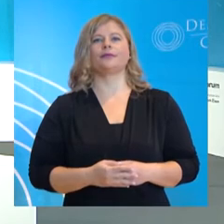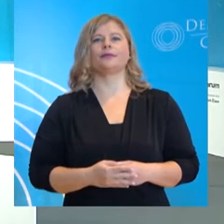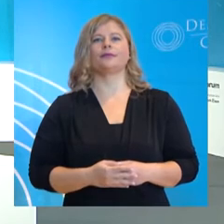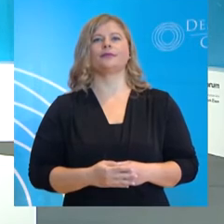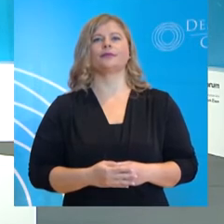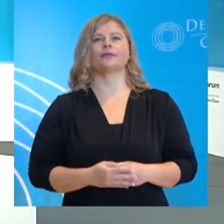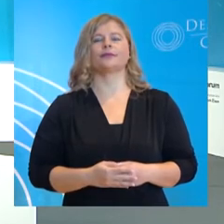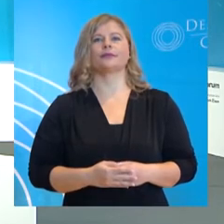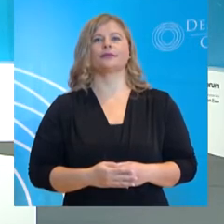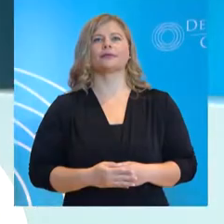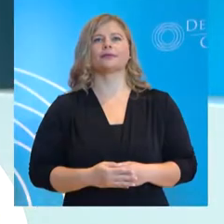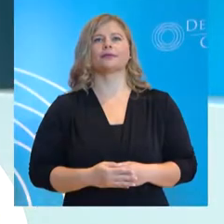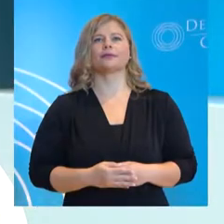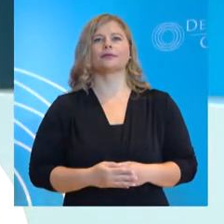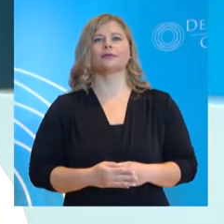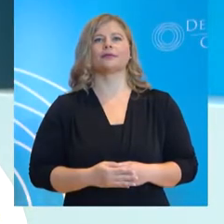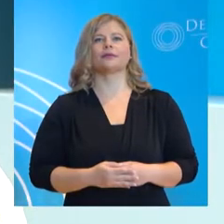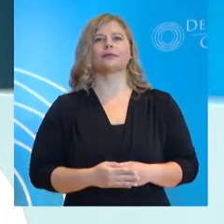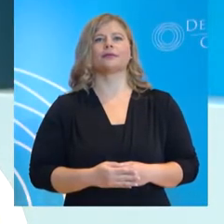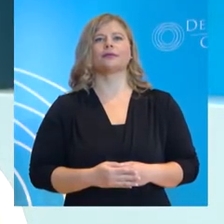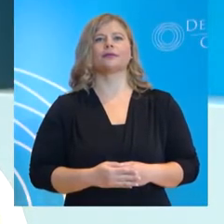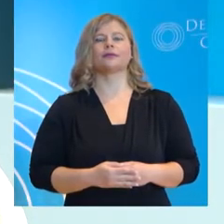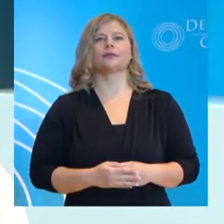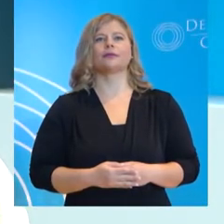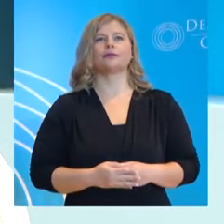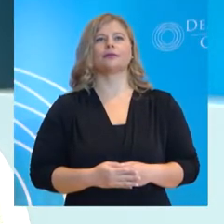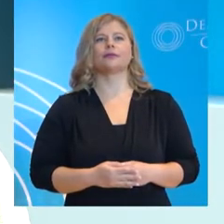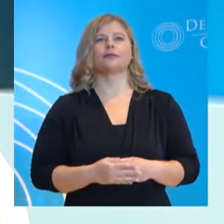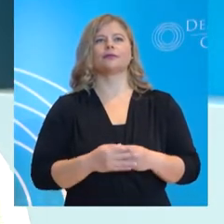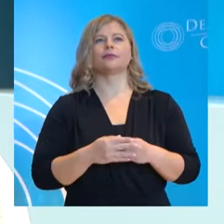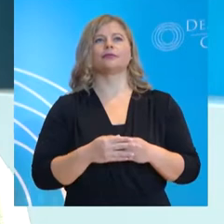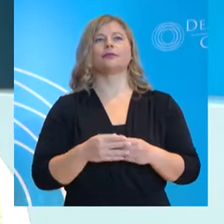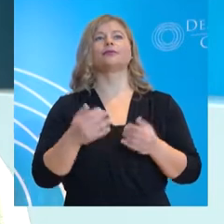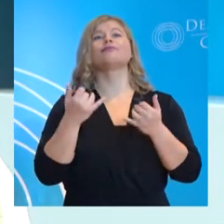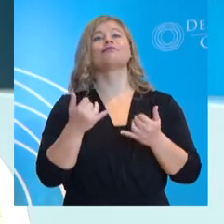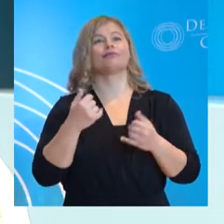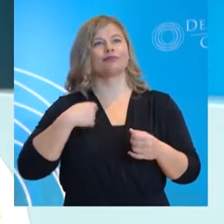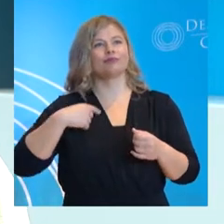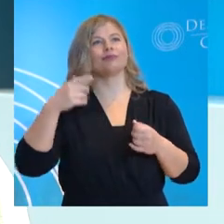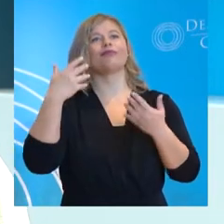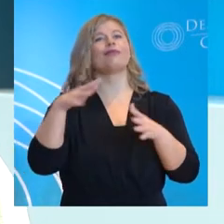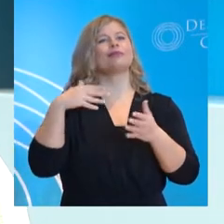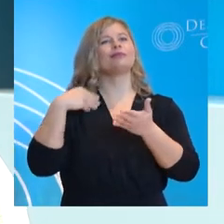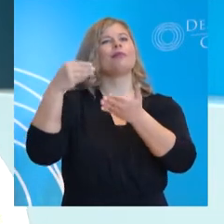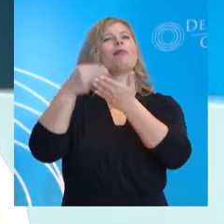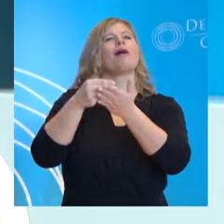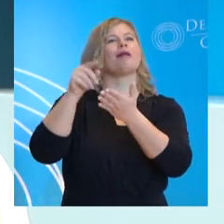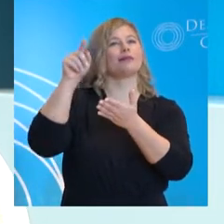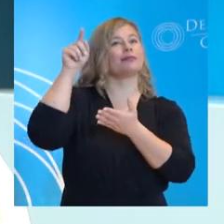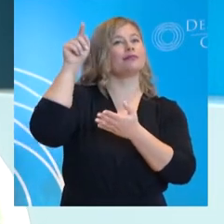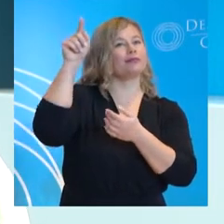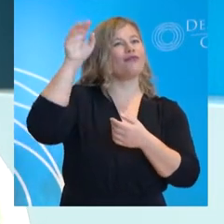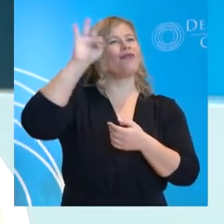You're buying frigates and planes from the French. There's talk of an alliance, of some kind of